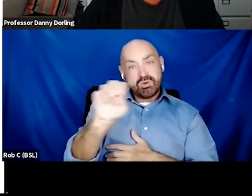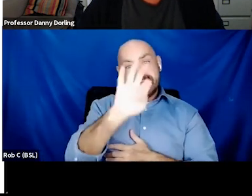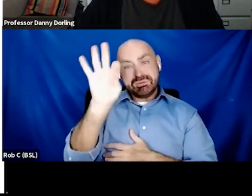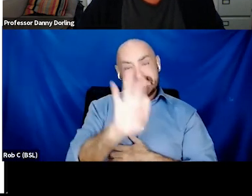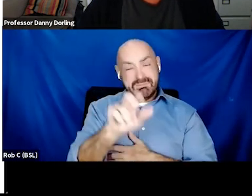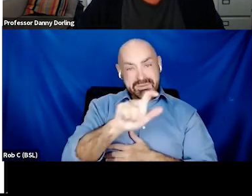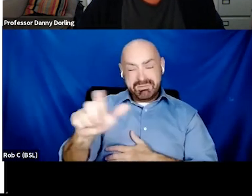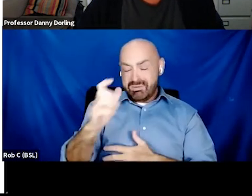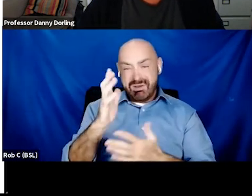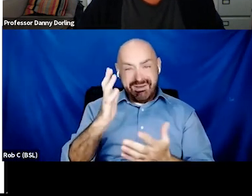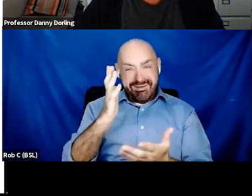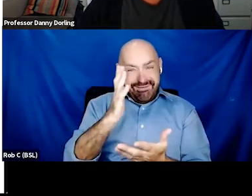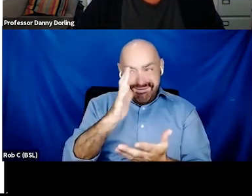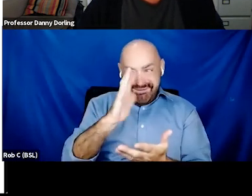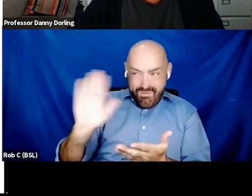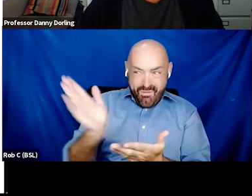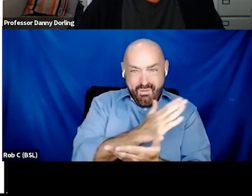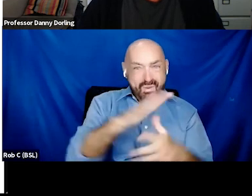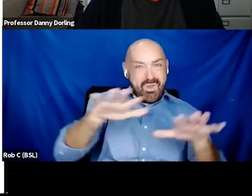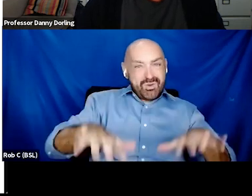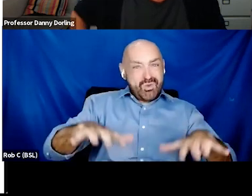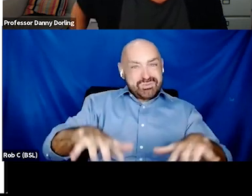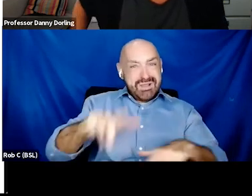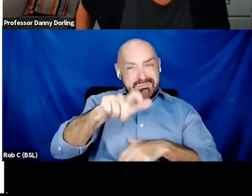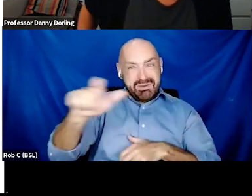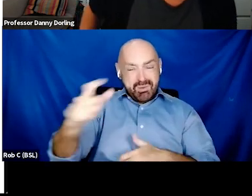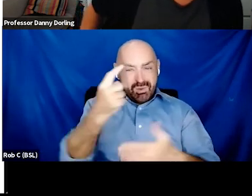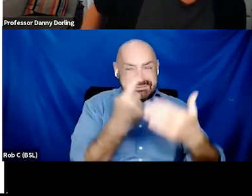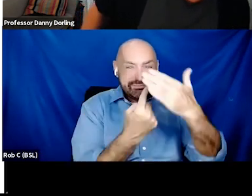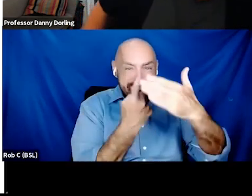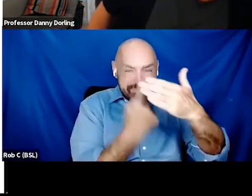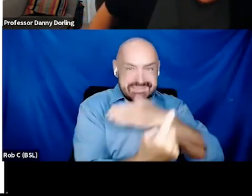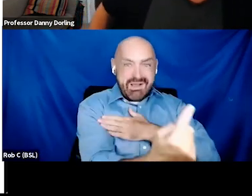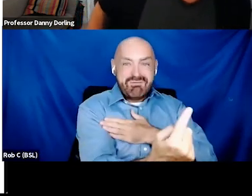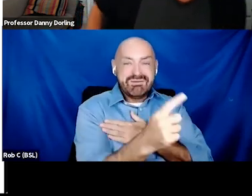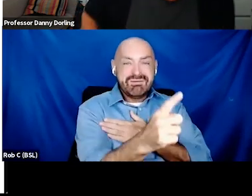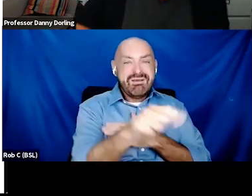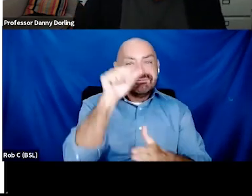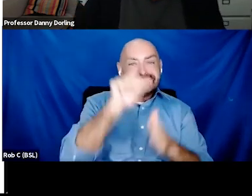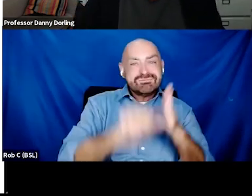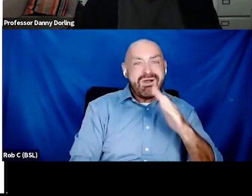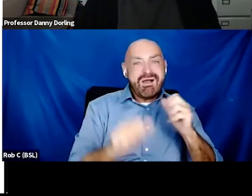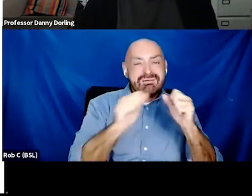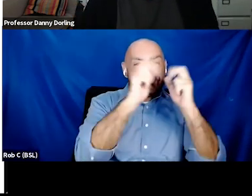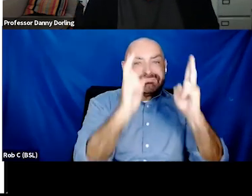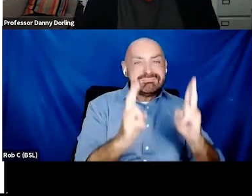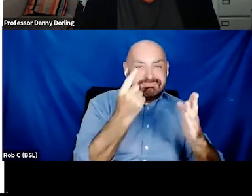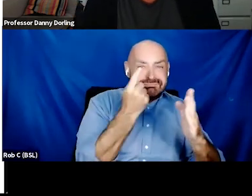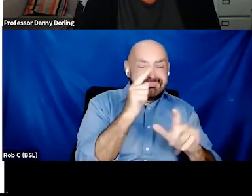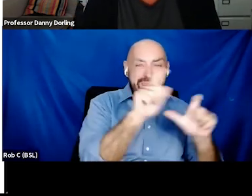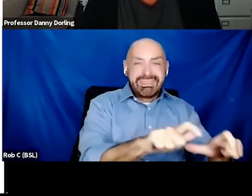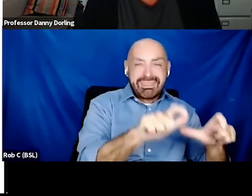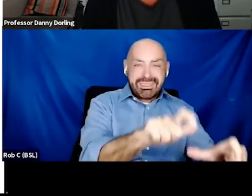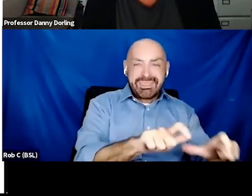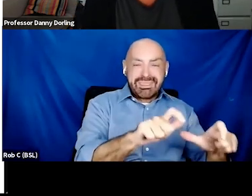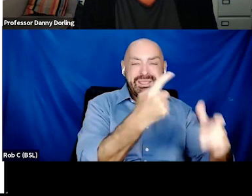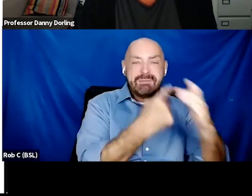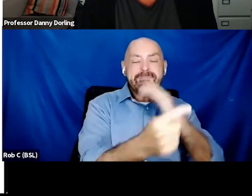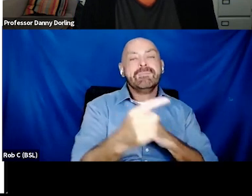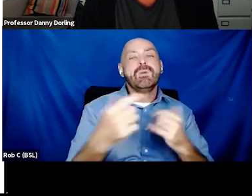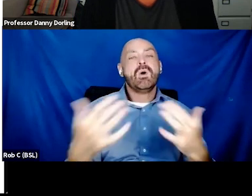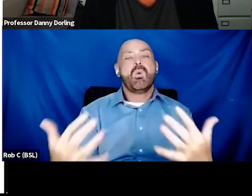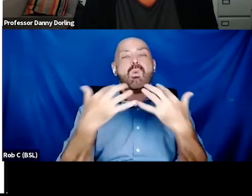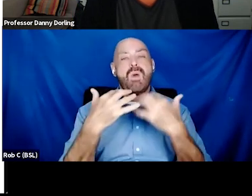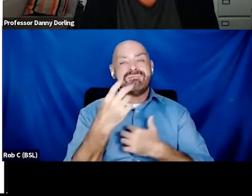whole adult population was self-isolating at the start of this pandemic. Even by wave 3, we had 1 in